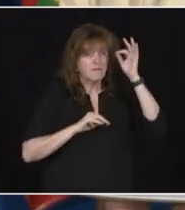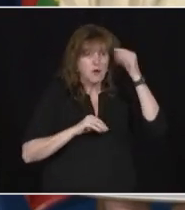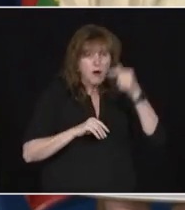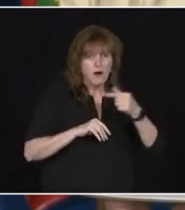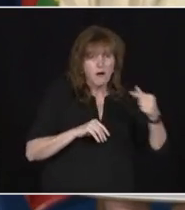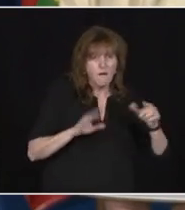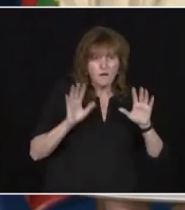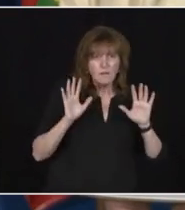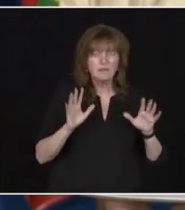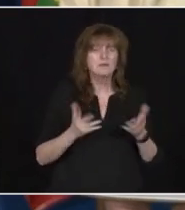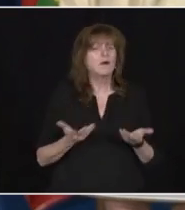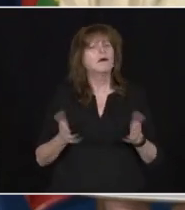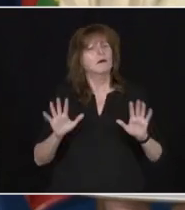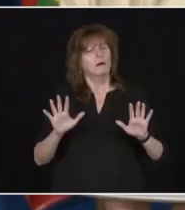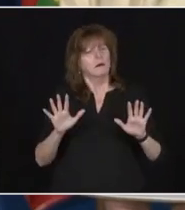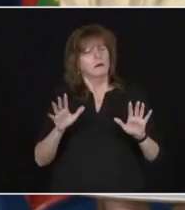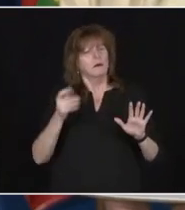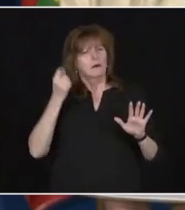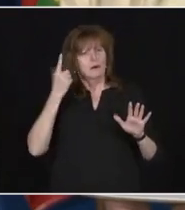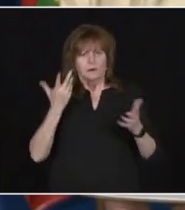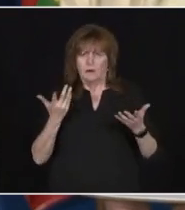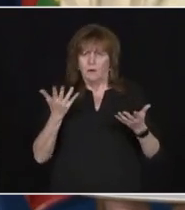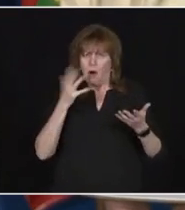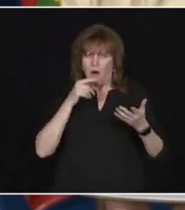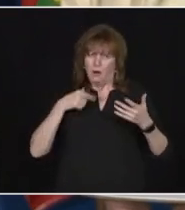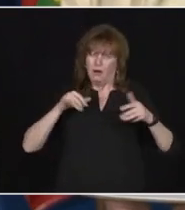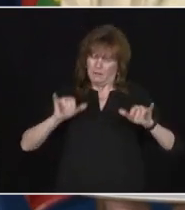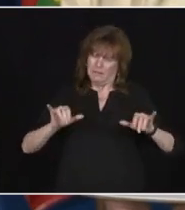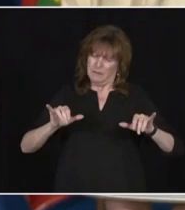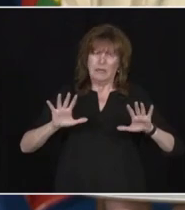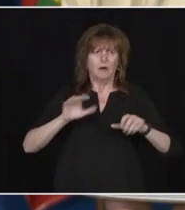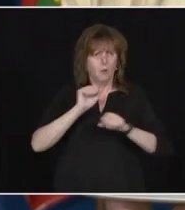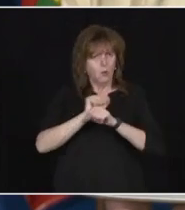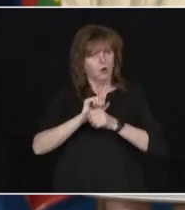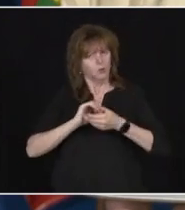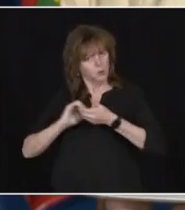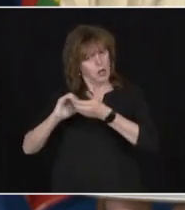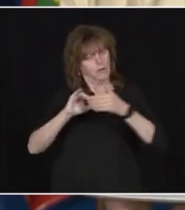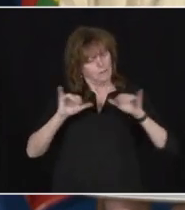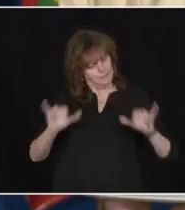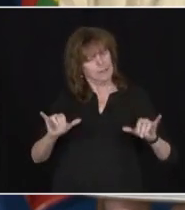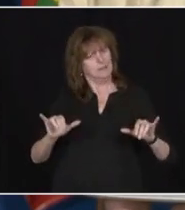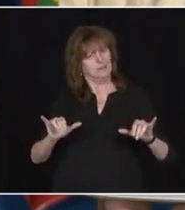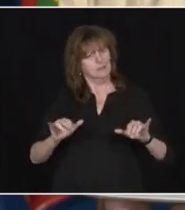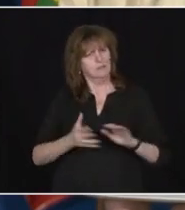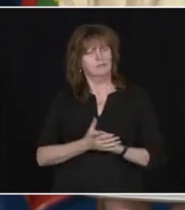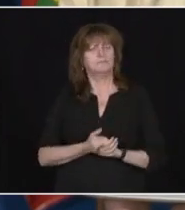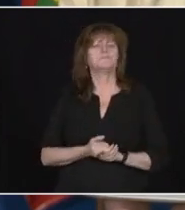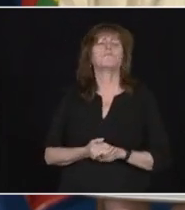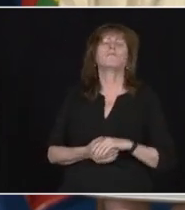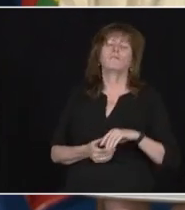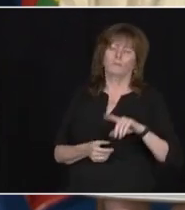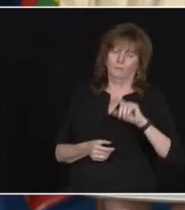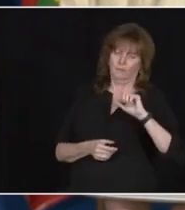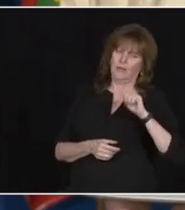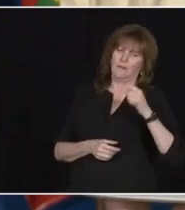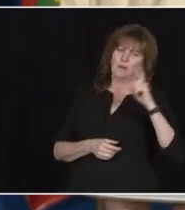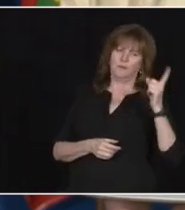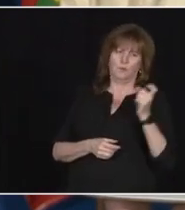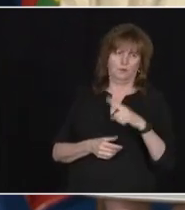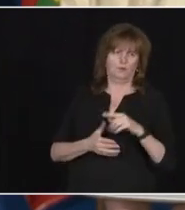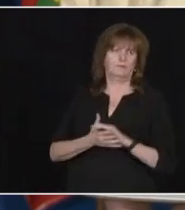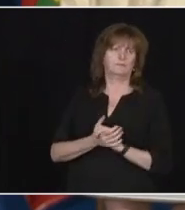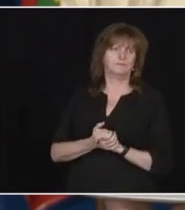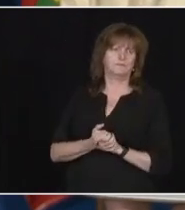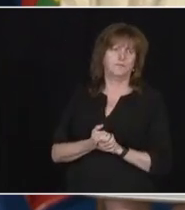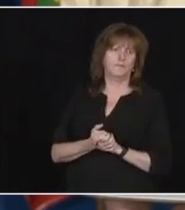working together? That would be the best bet. Next question. Your next question comes from Laura Stone with the Globe